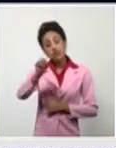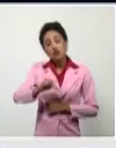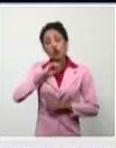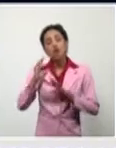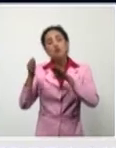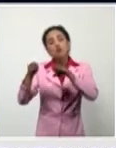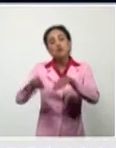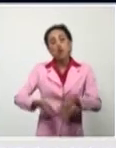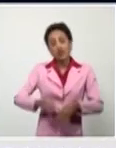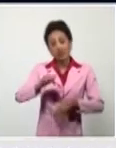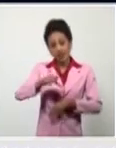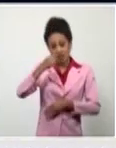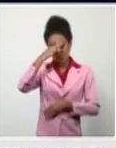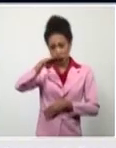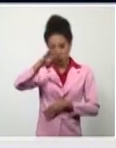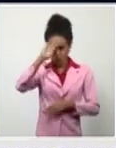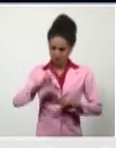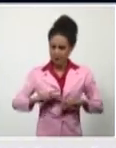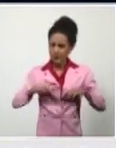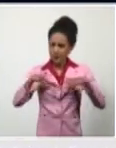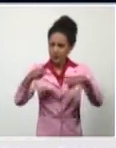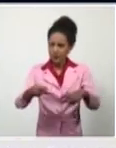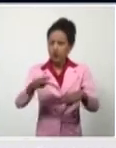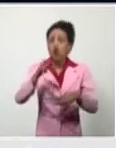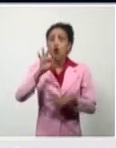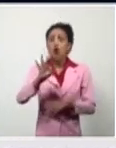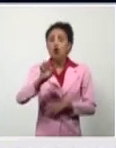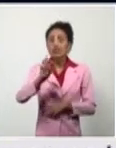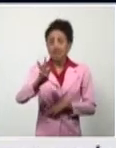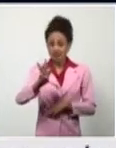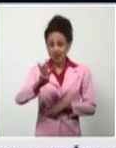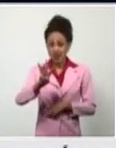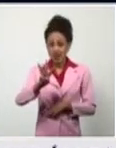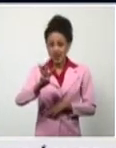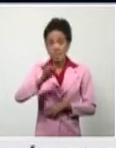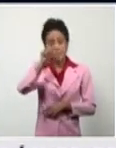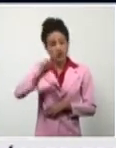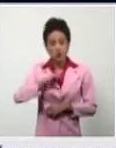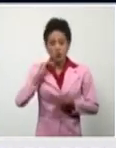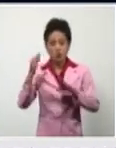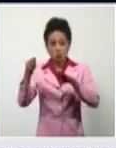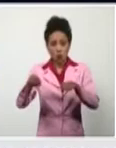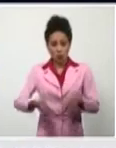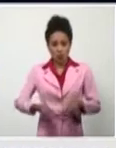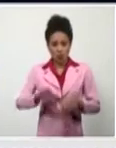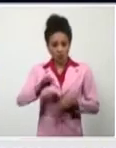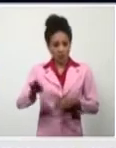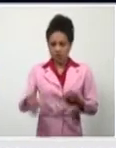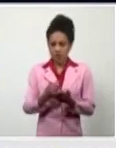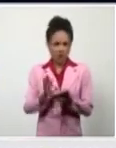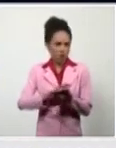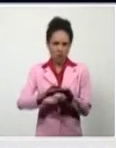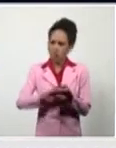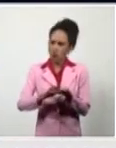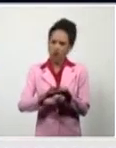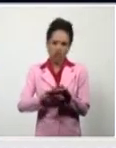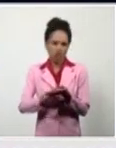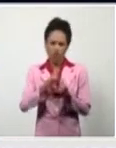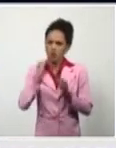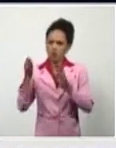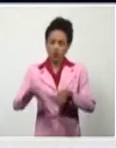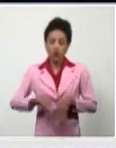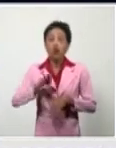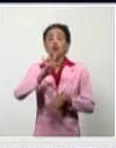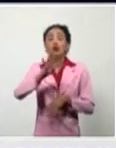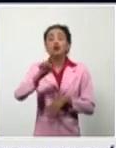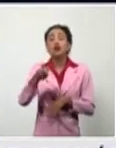in Cuba as a result of this pandemic. None of them reported today, which gives us a lethality